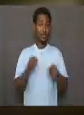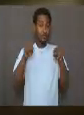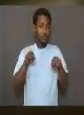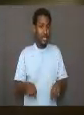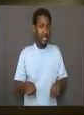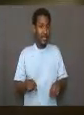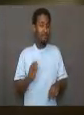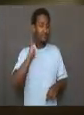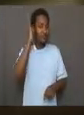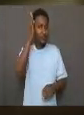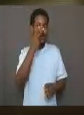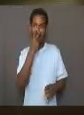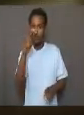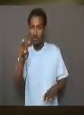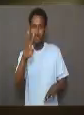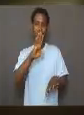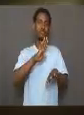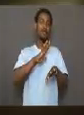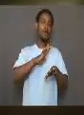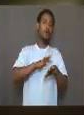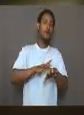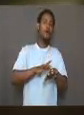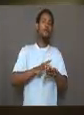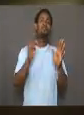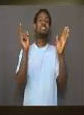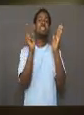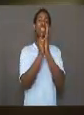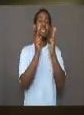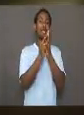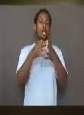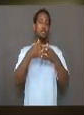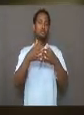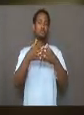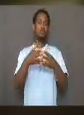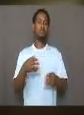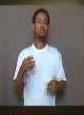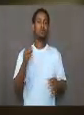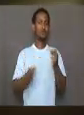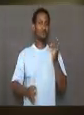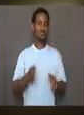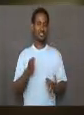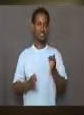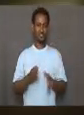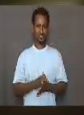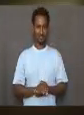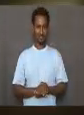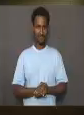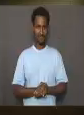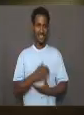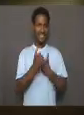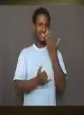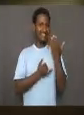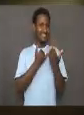Today, we will focus our attention on the legal instruments of justice.